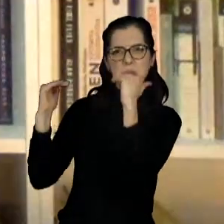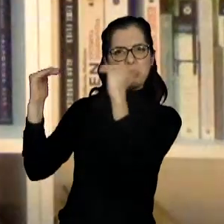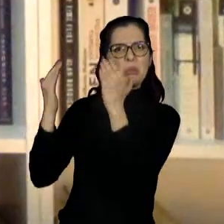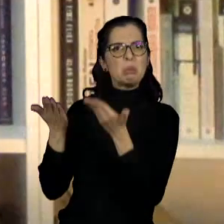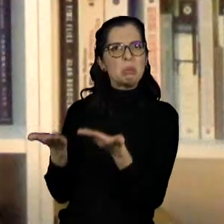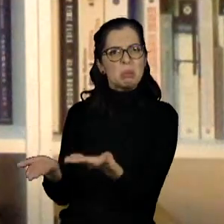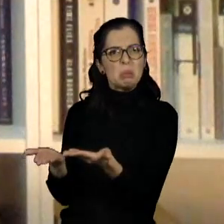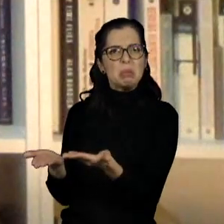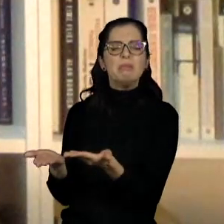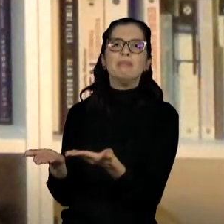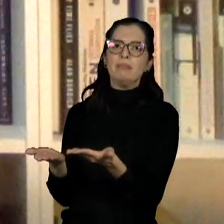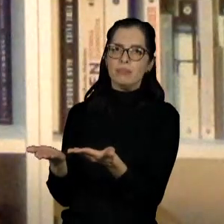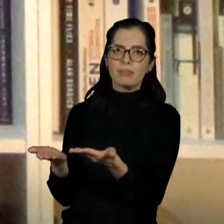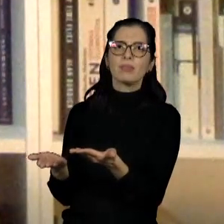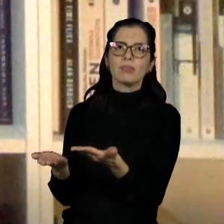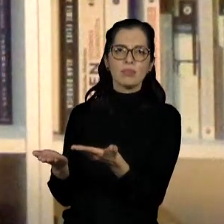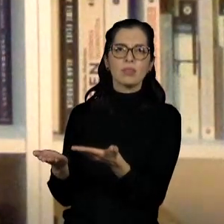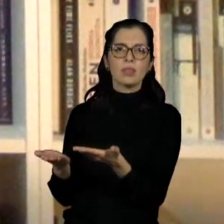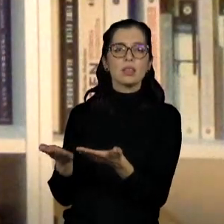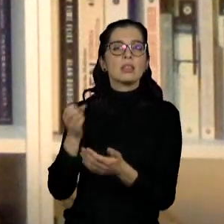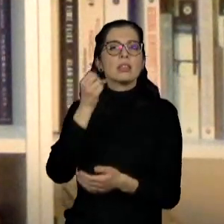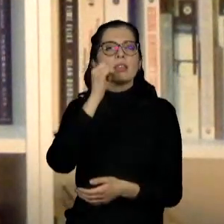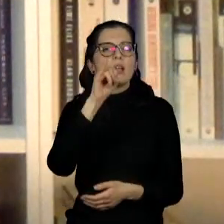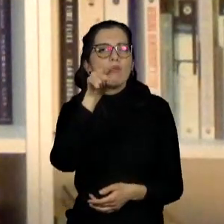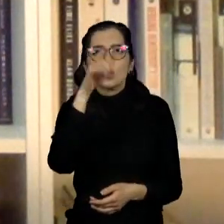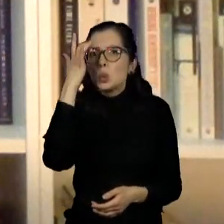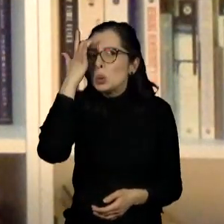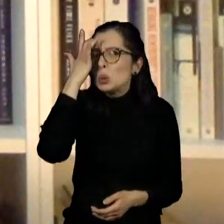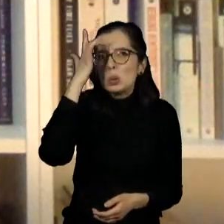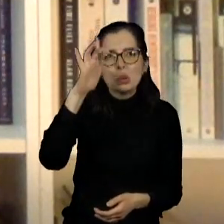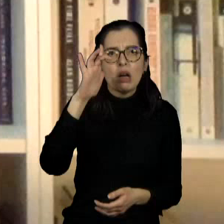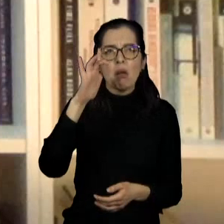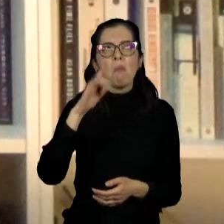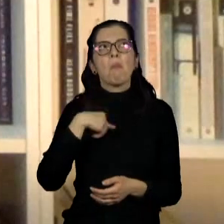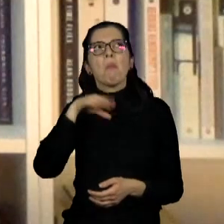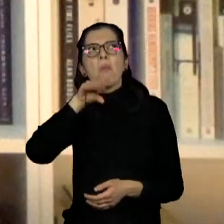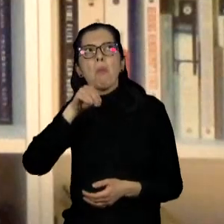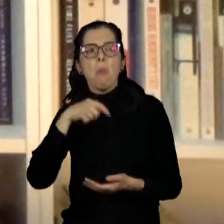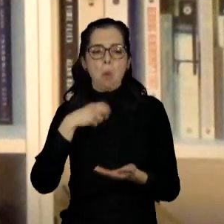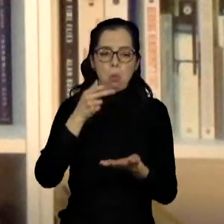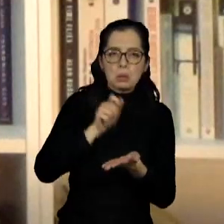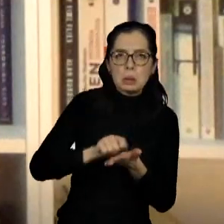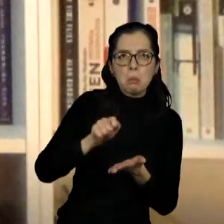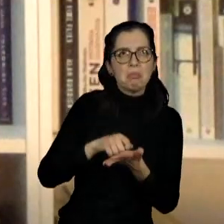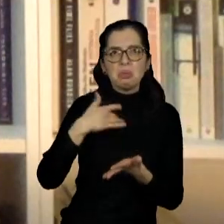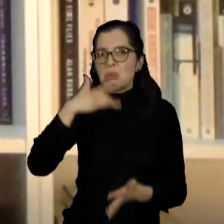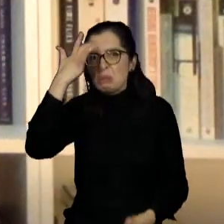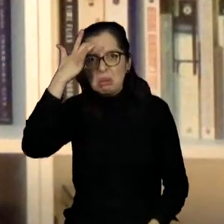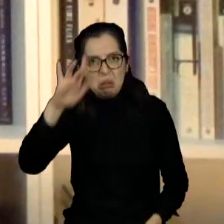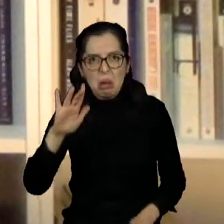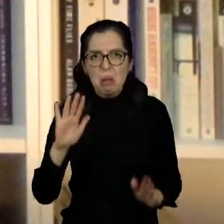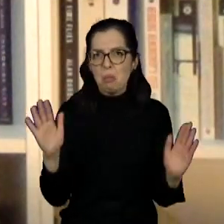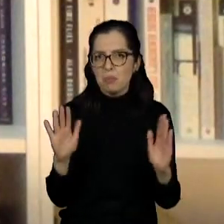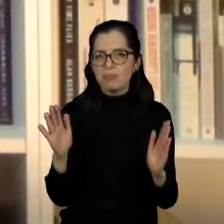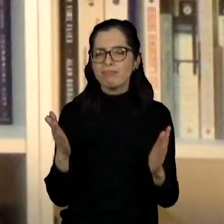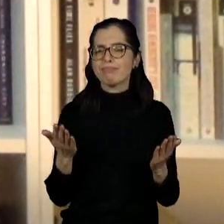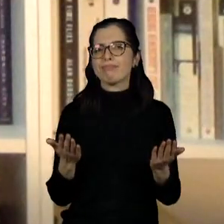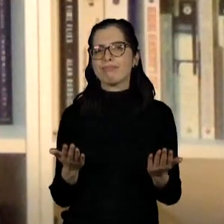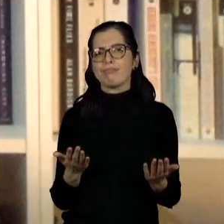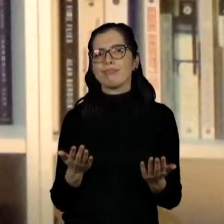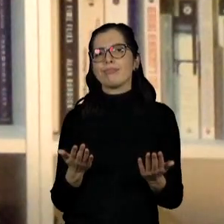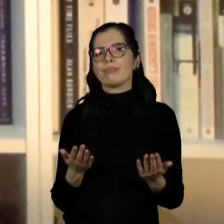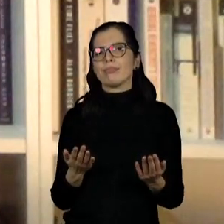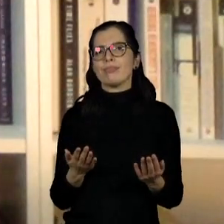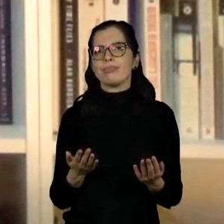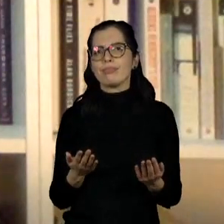sofisticado. Um, o público, um, você, você não sabe o que você está